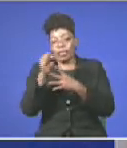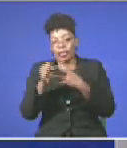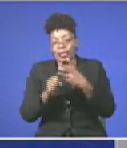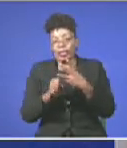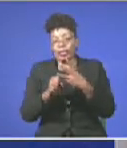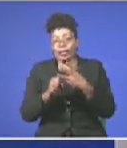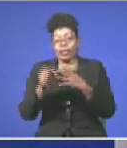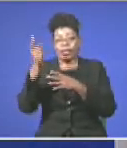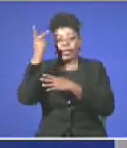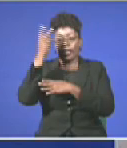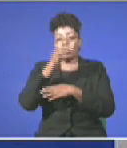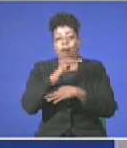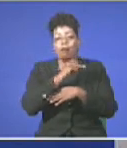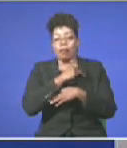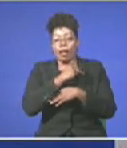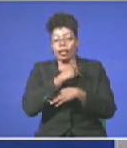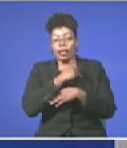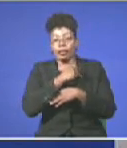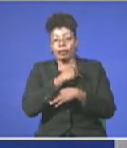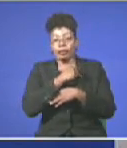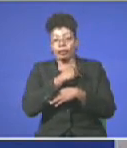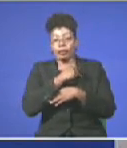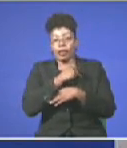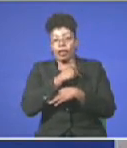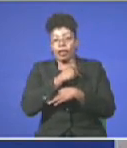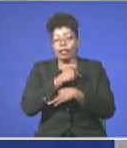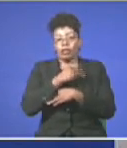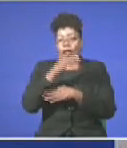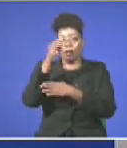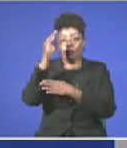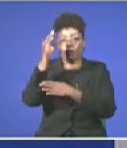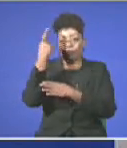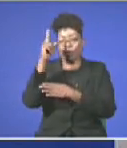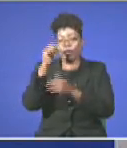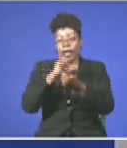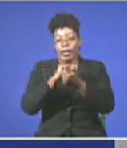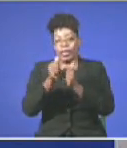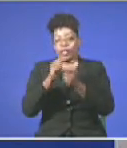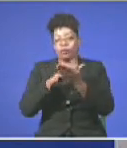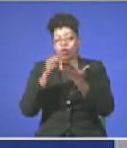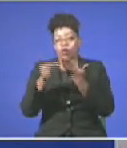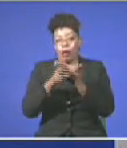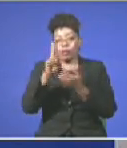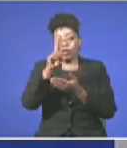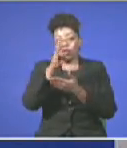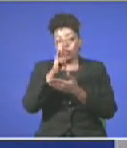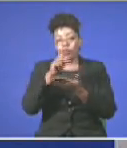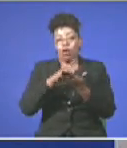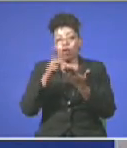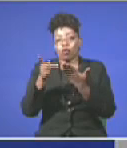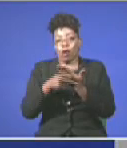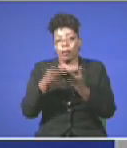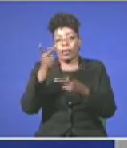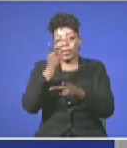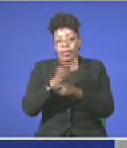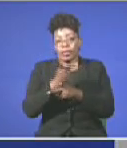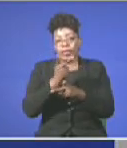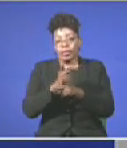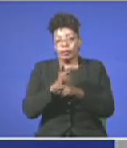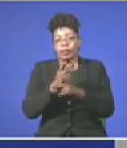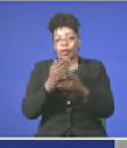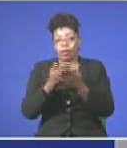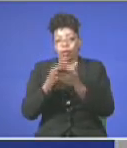decathlete Ken Mullings has become somewhat of a poster boy for the athletics program at the University of the Bahamas, but he's still able to keep a level